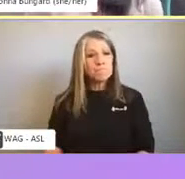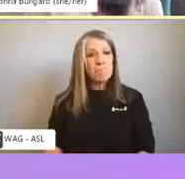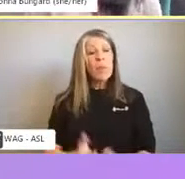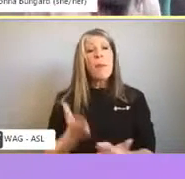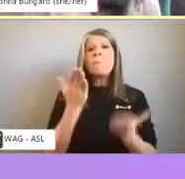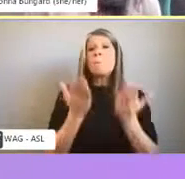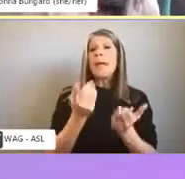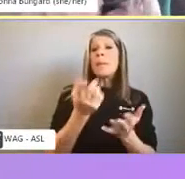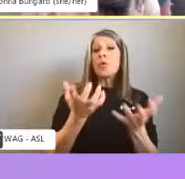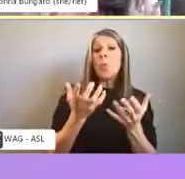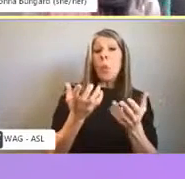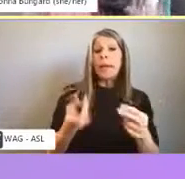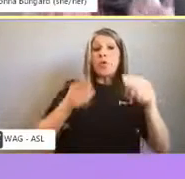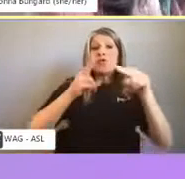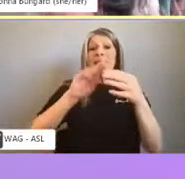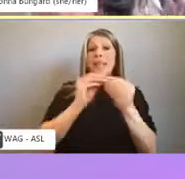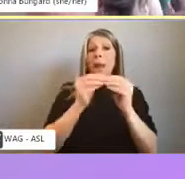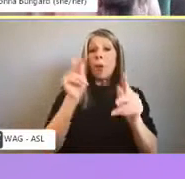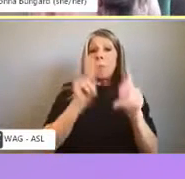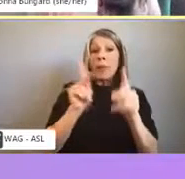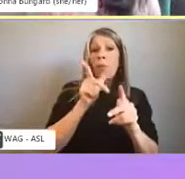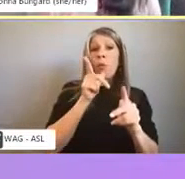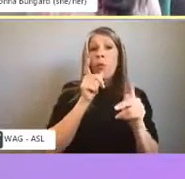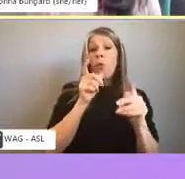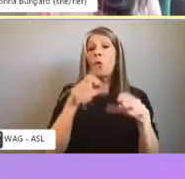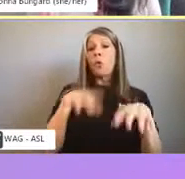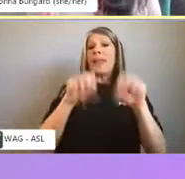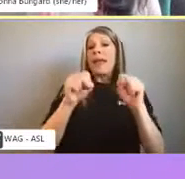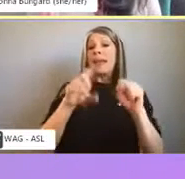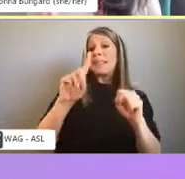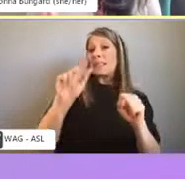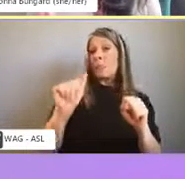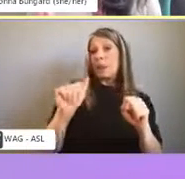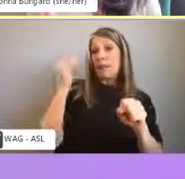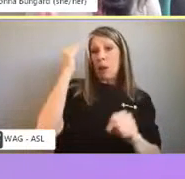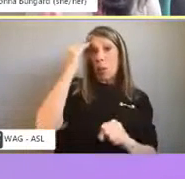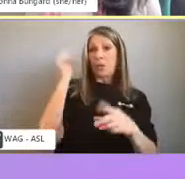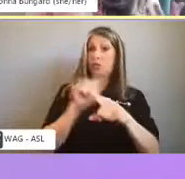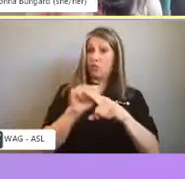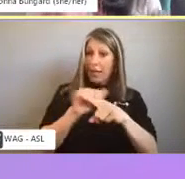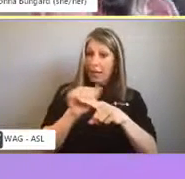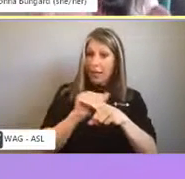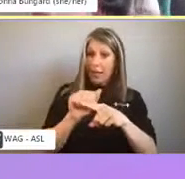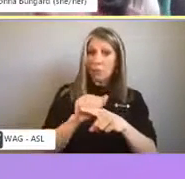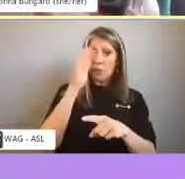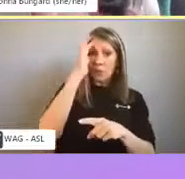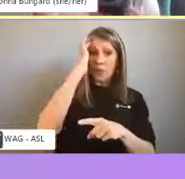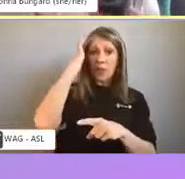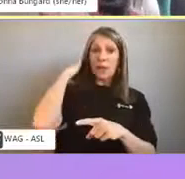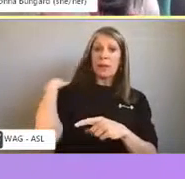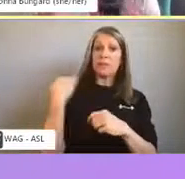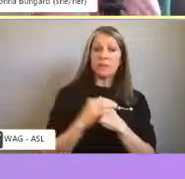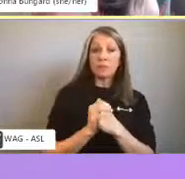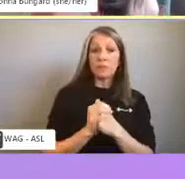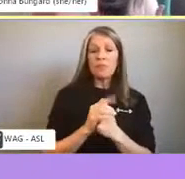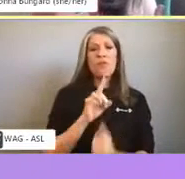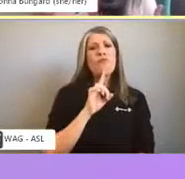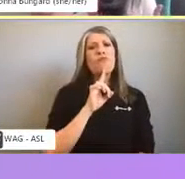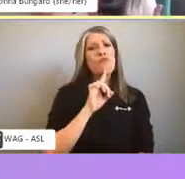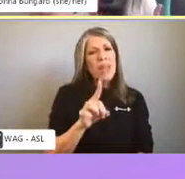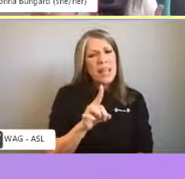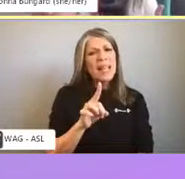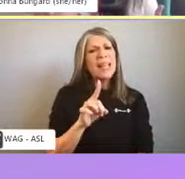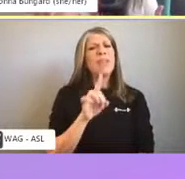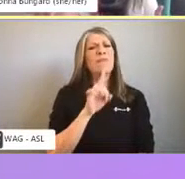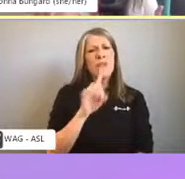Maybe you want to increase the number of people who take a disability awareness training. I am a really big fan of that type of